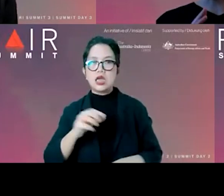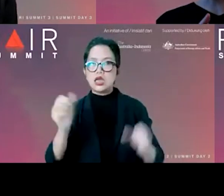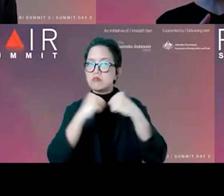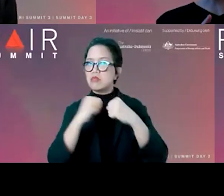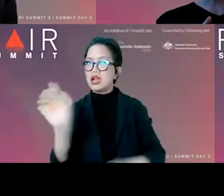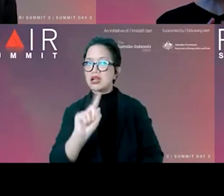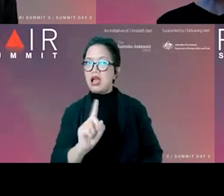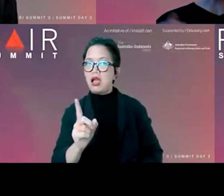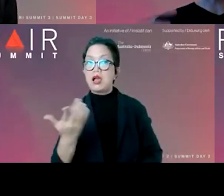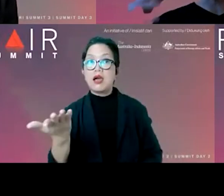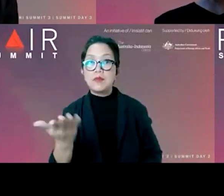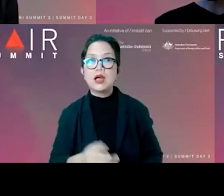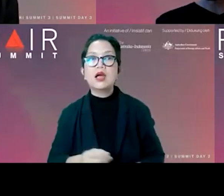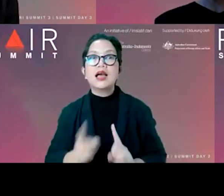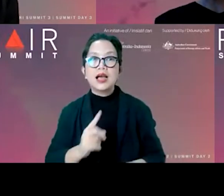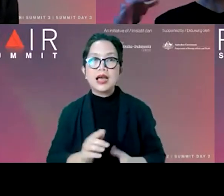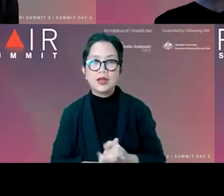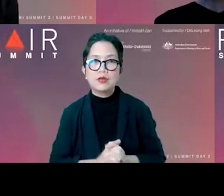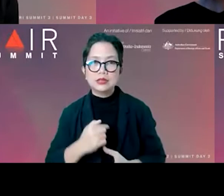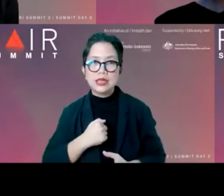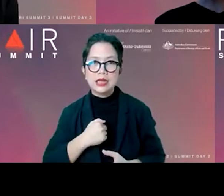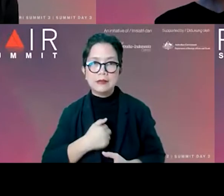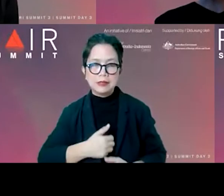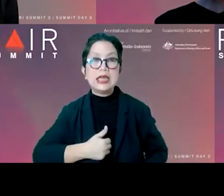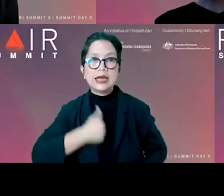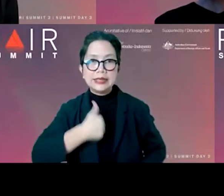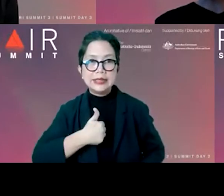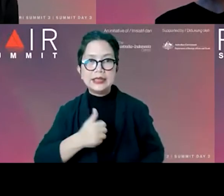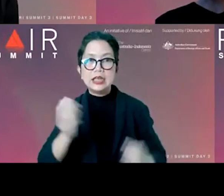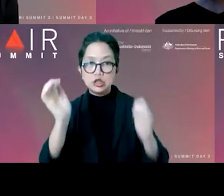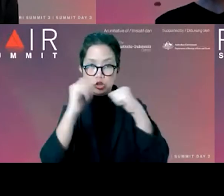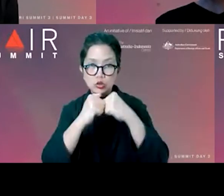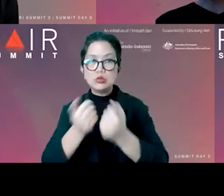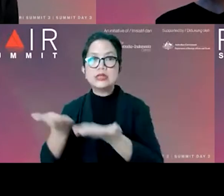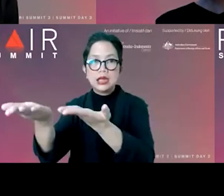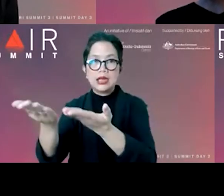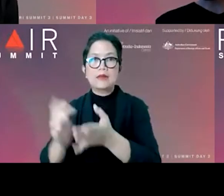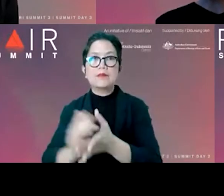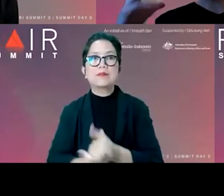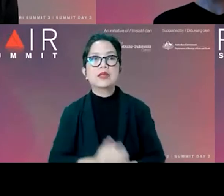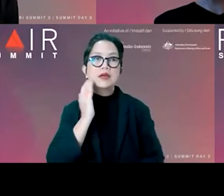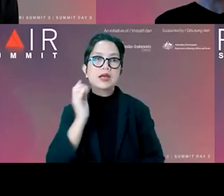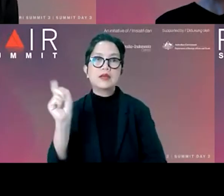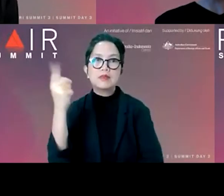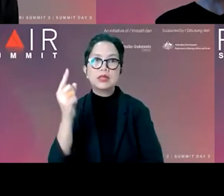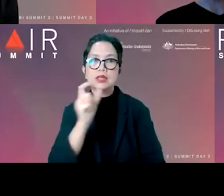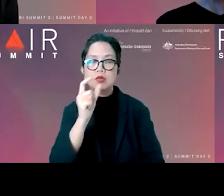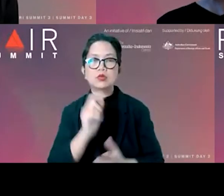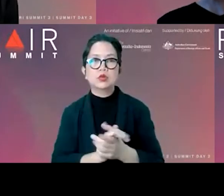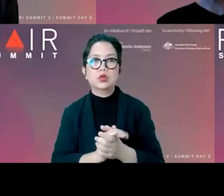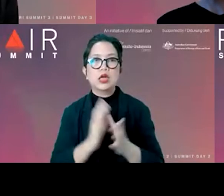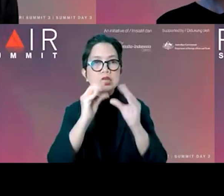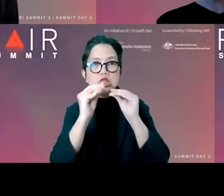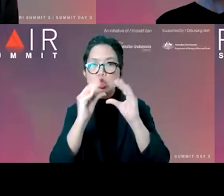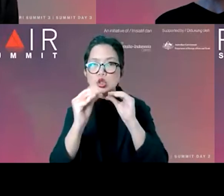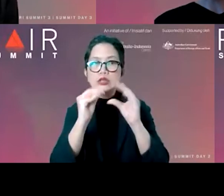very easy for the government to open a discussion that is about what's best for everyone rather